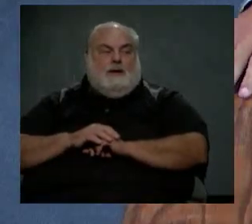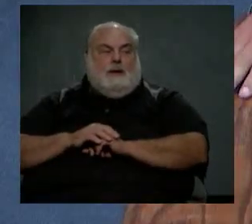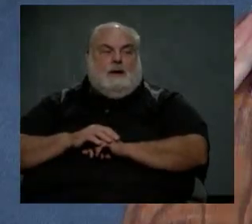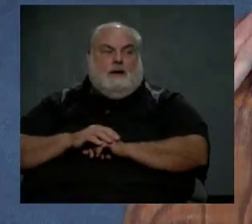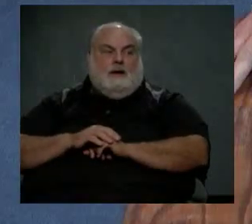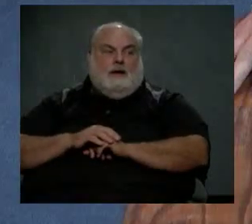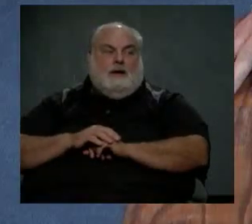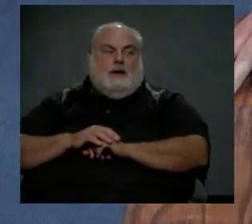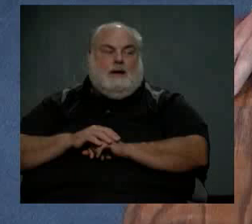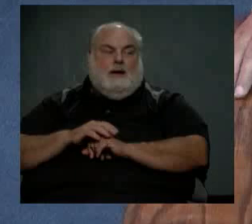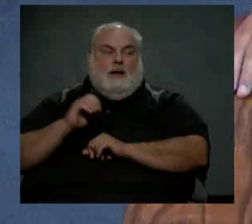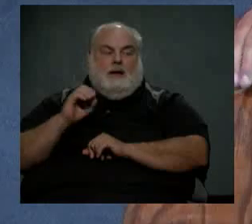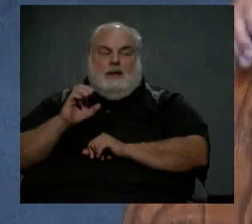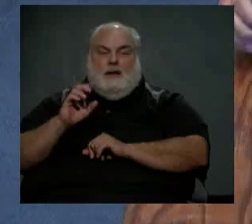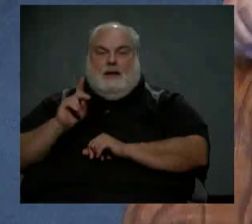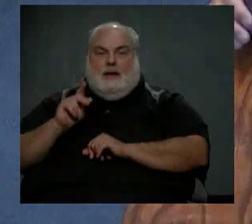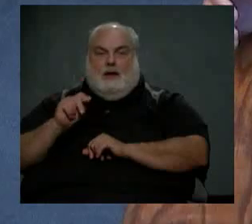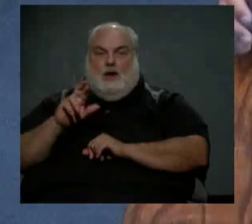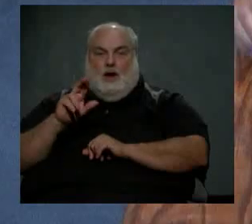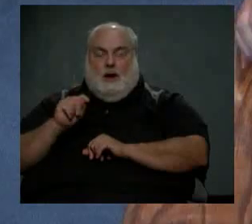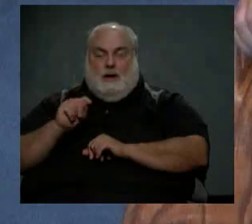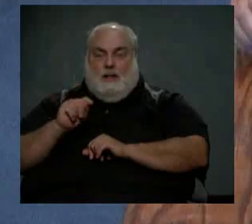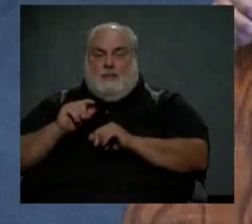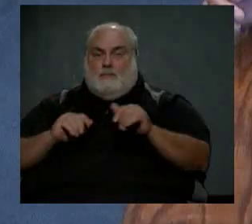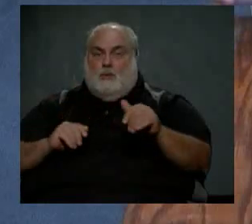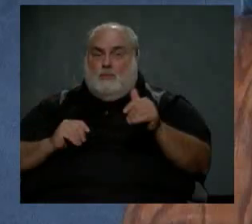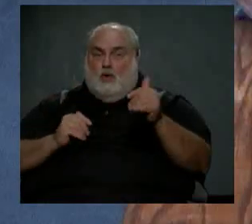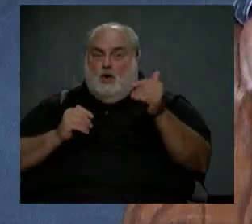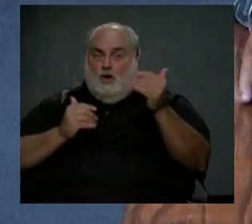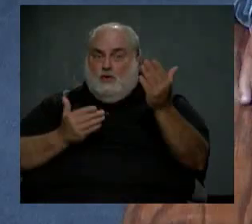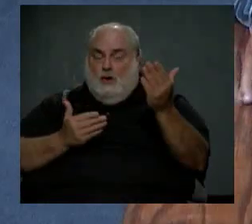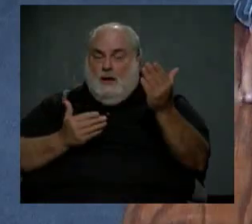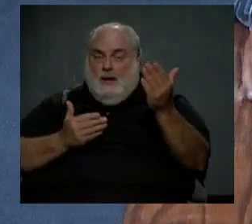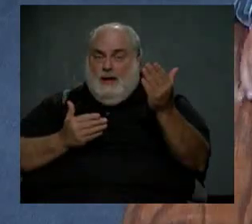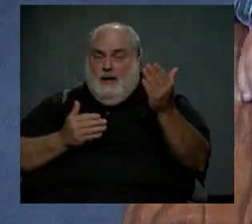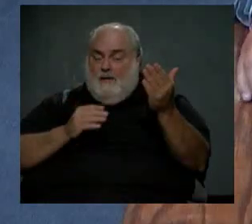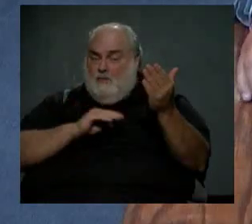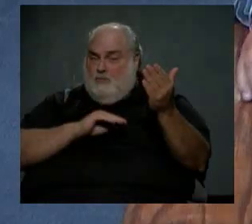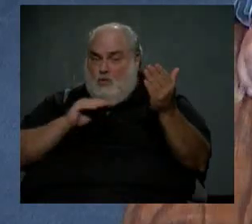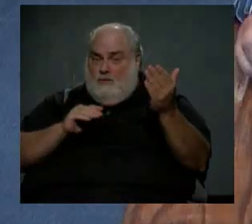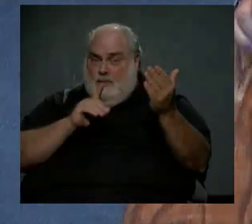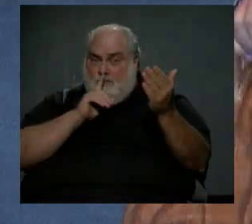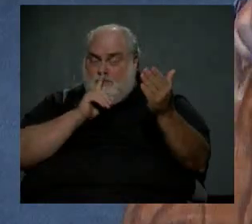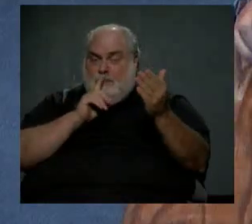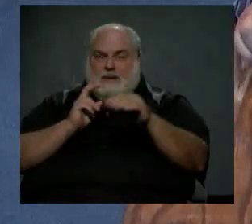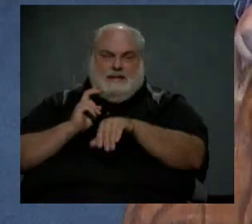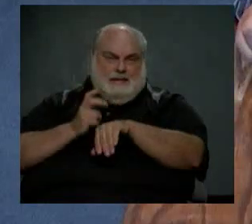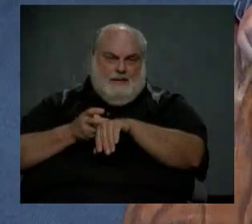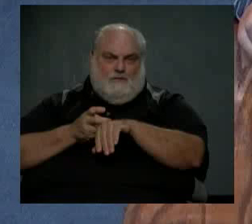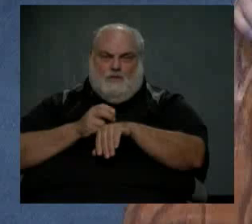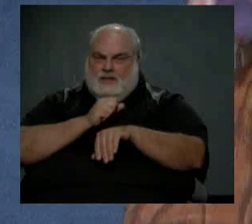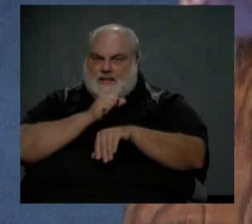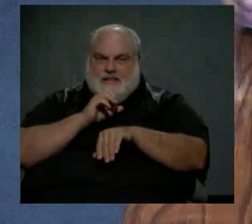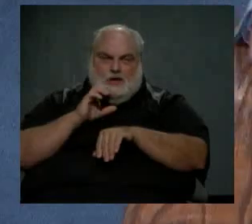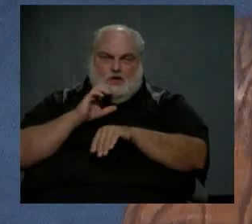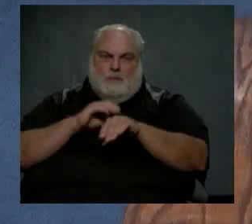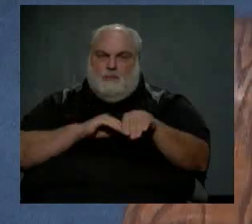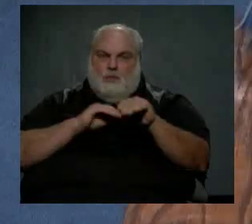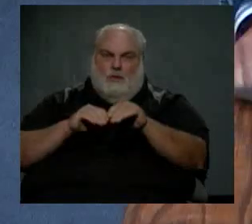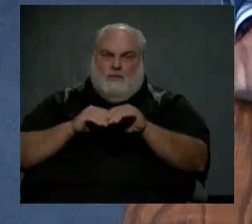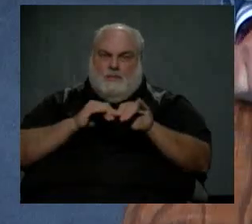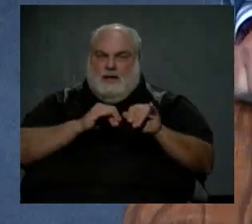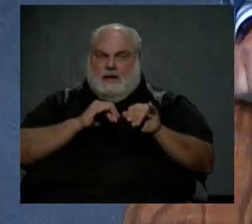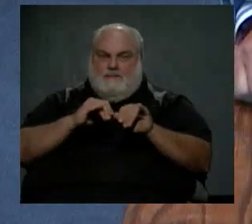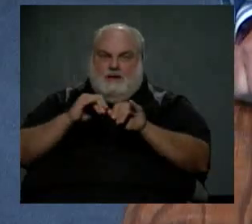Director Adcock, I'm not exactly sure what the proposal would be as far as moving the seniors. I think it would be difficult to move the seniors from their